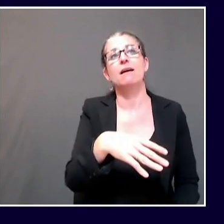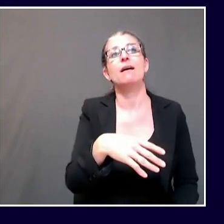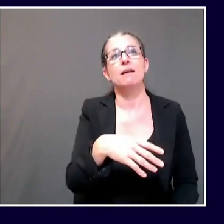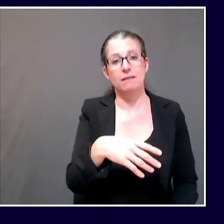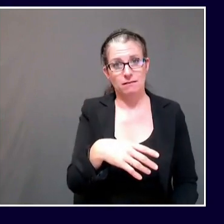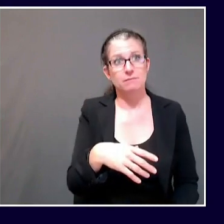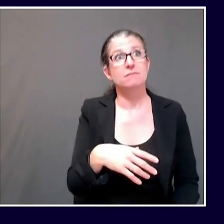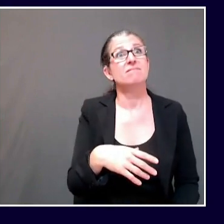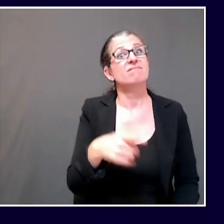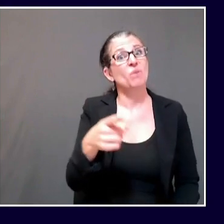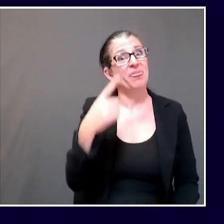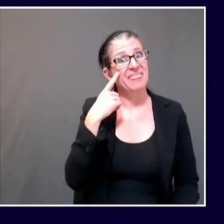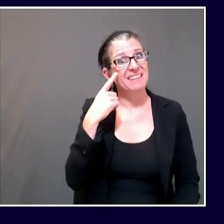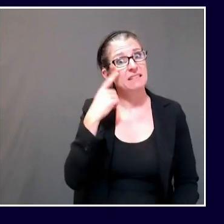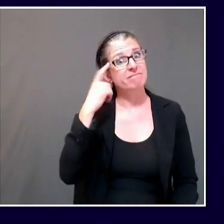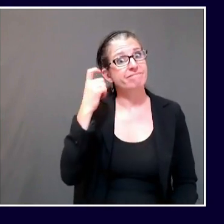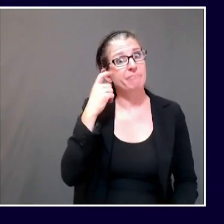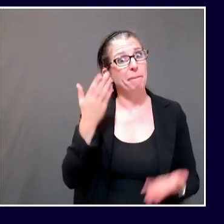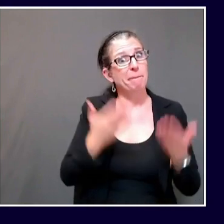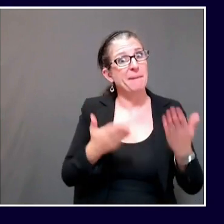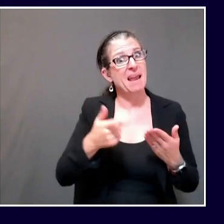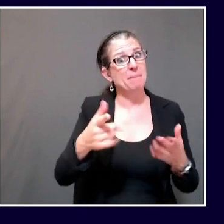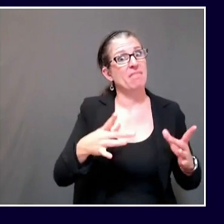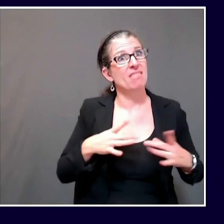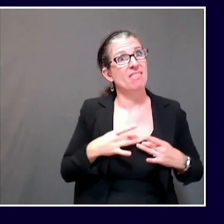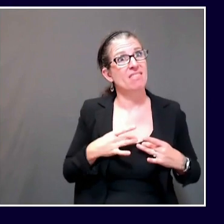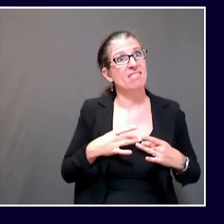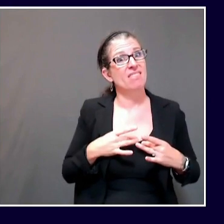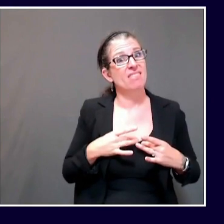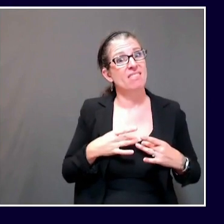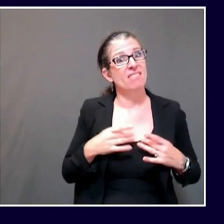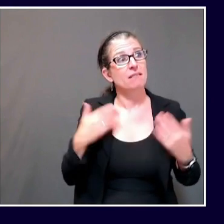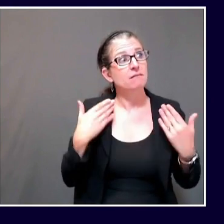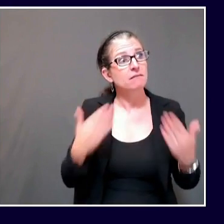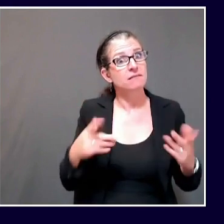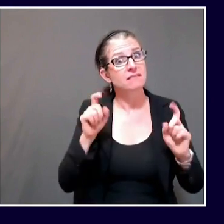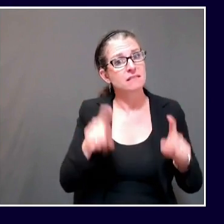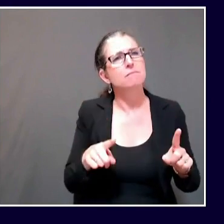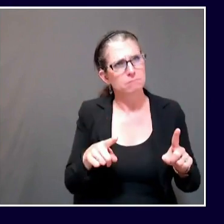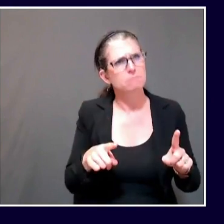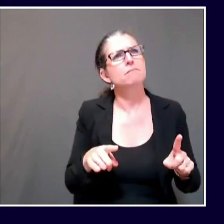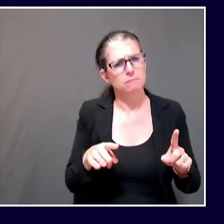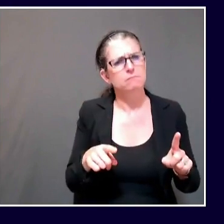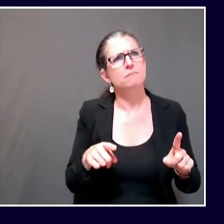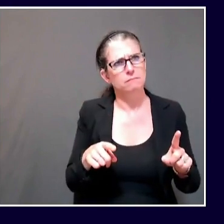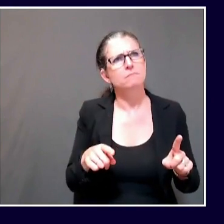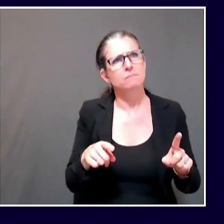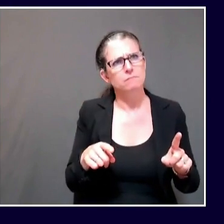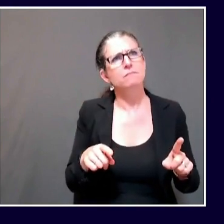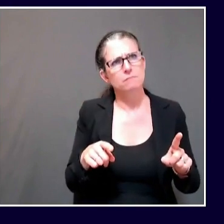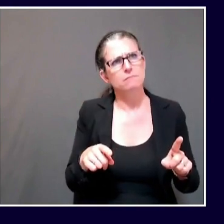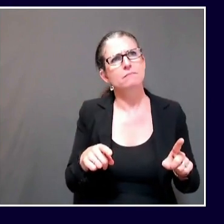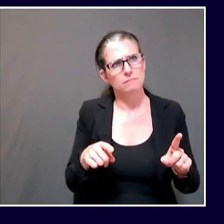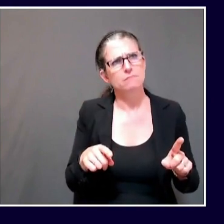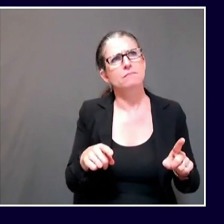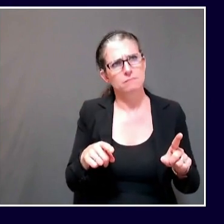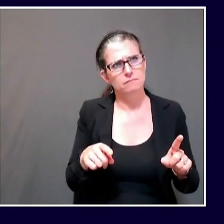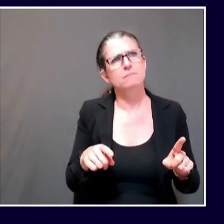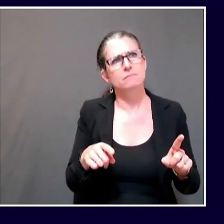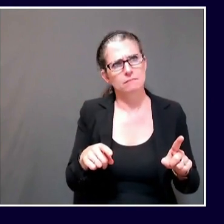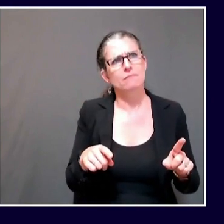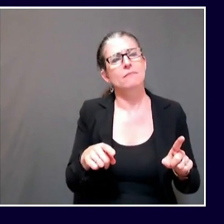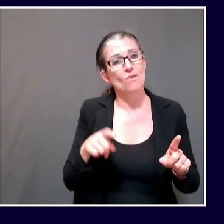tested, which we recommend, your part of the bargain there is to remain in quarantine until you get